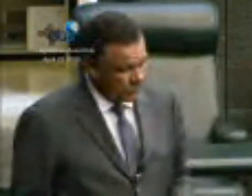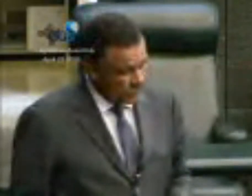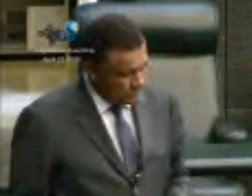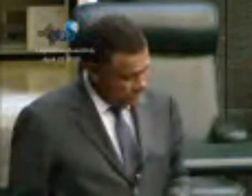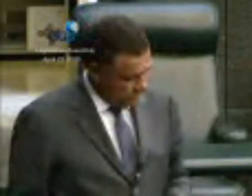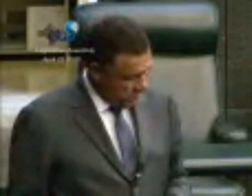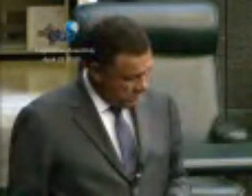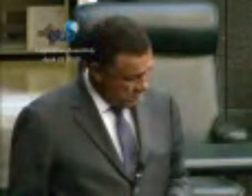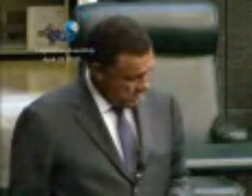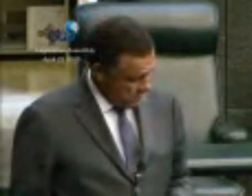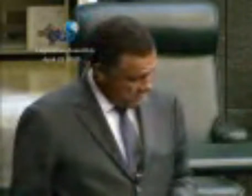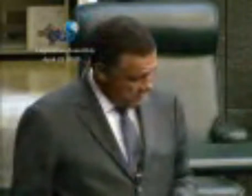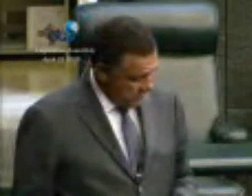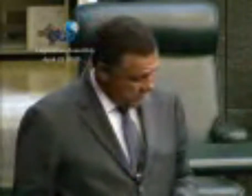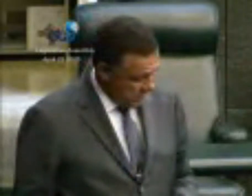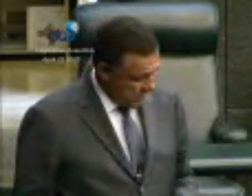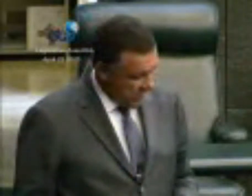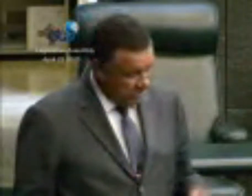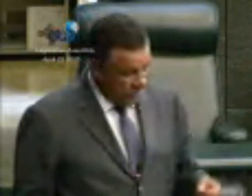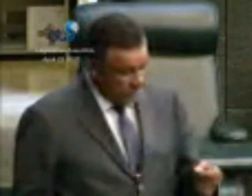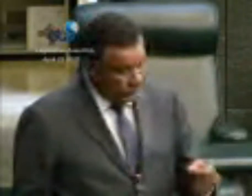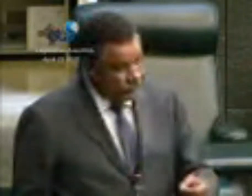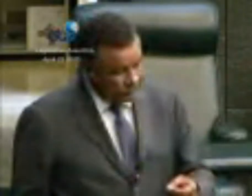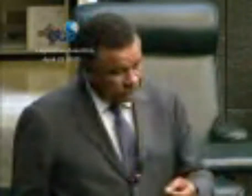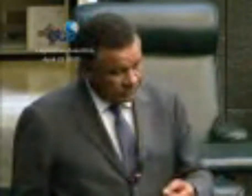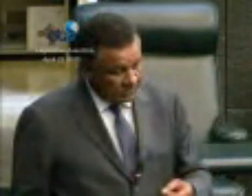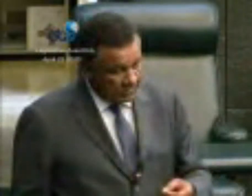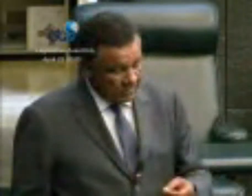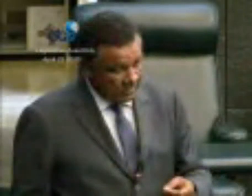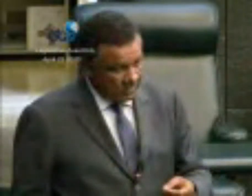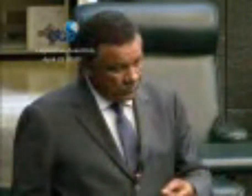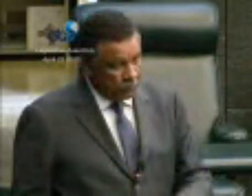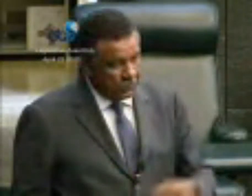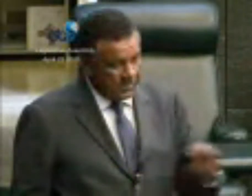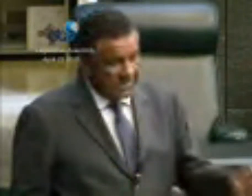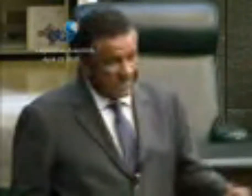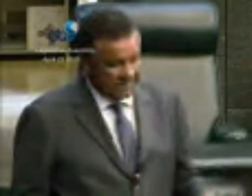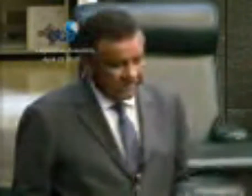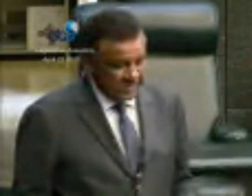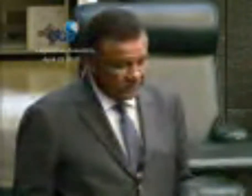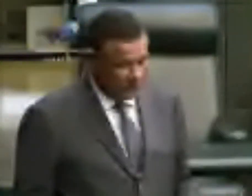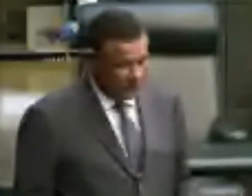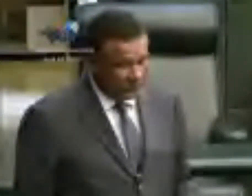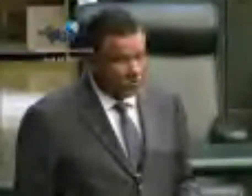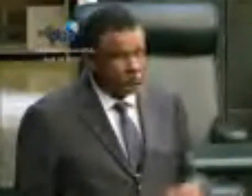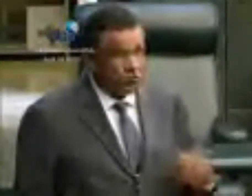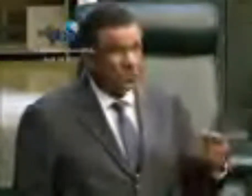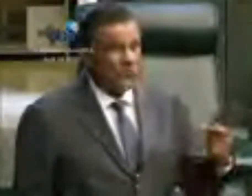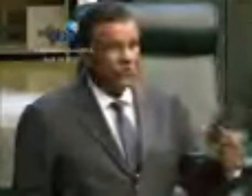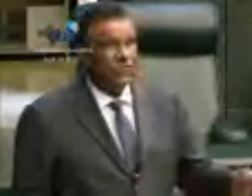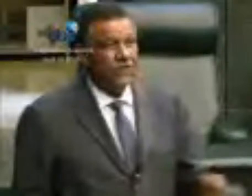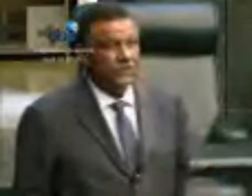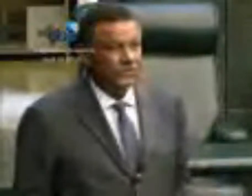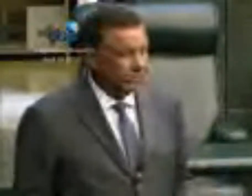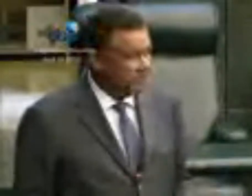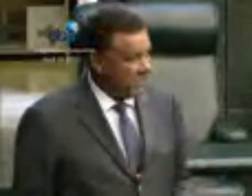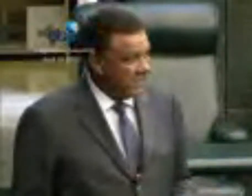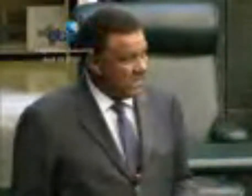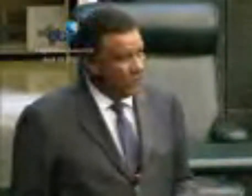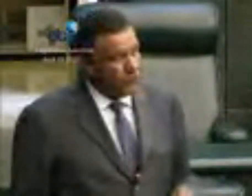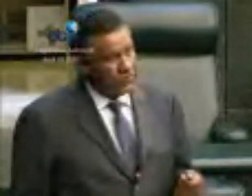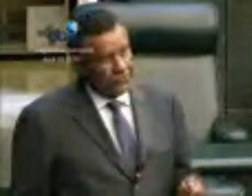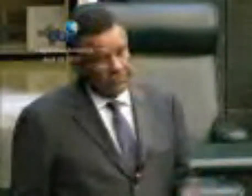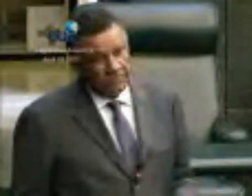there are others who are behind the scenes who are contributing too. I want to thank those people